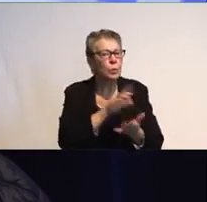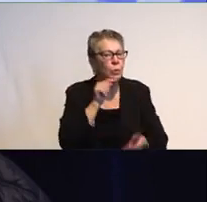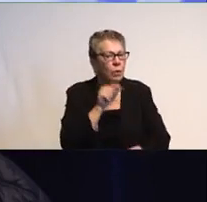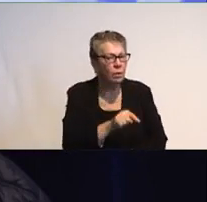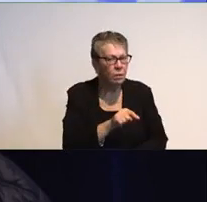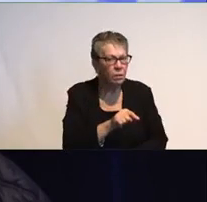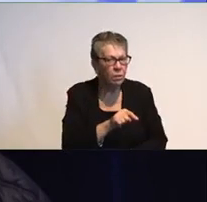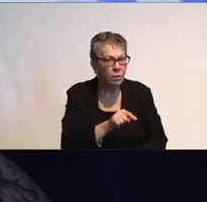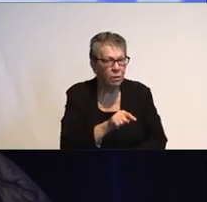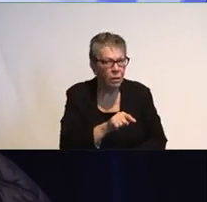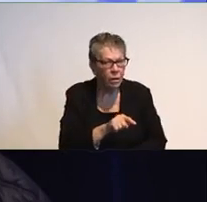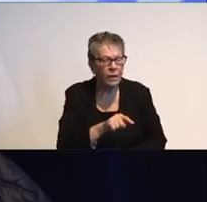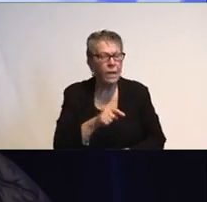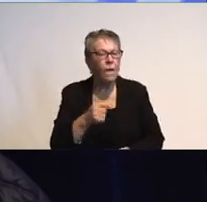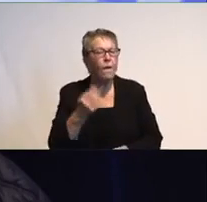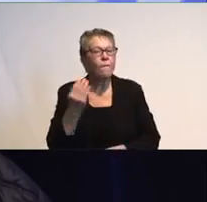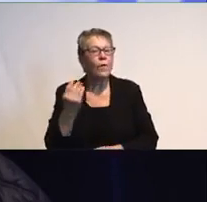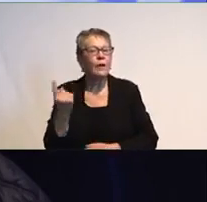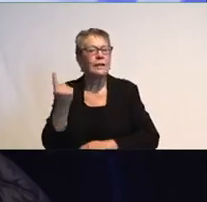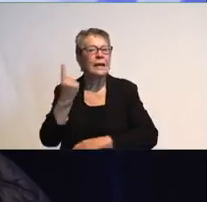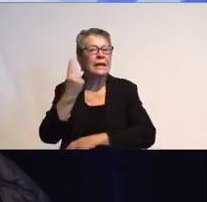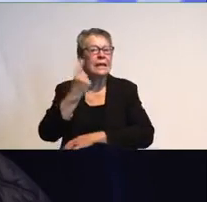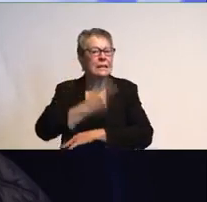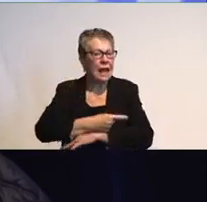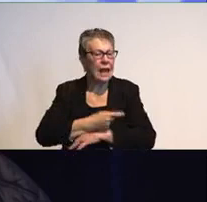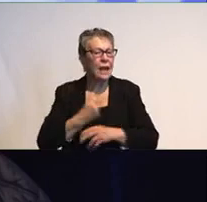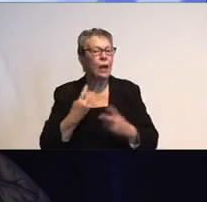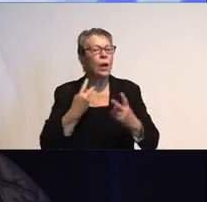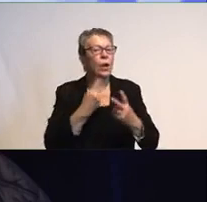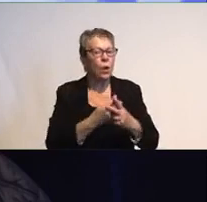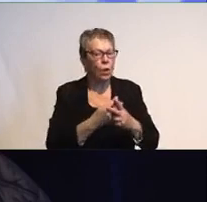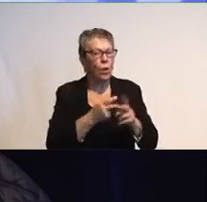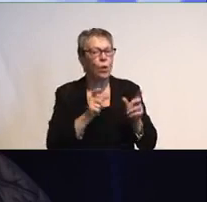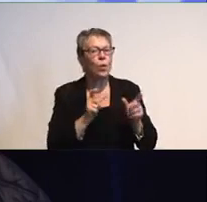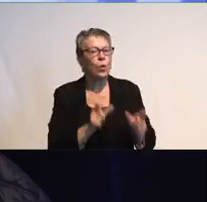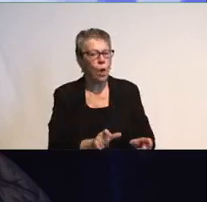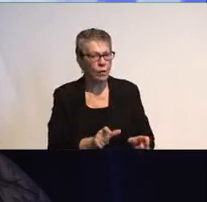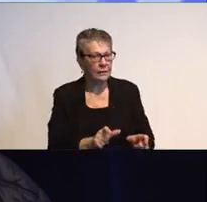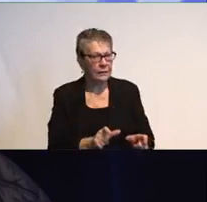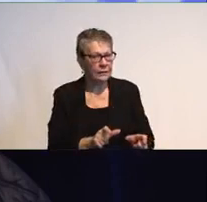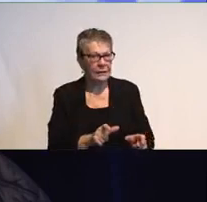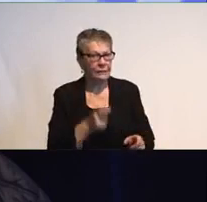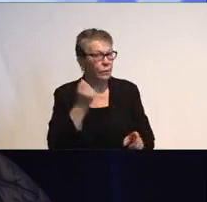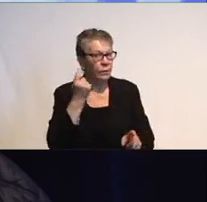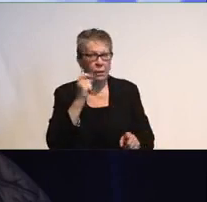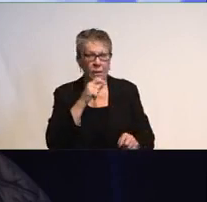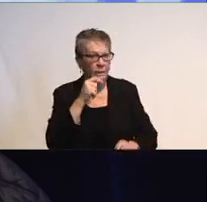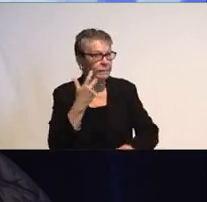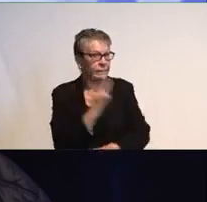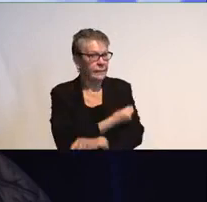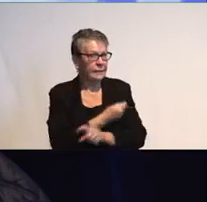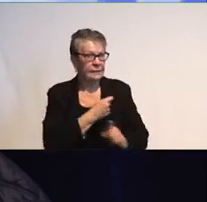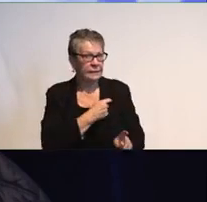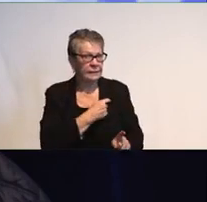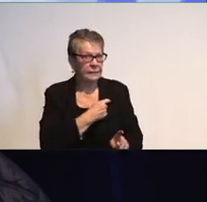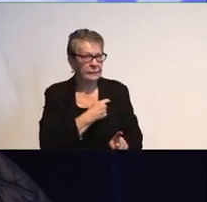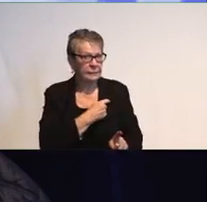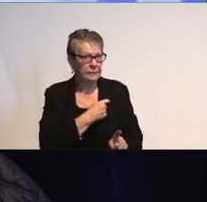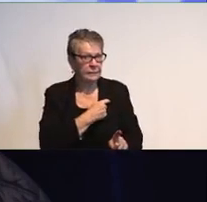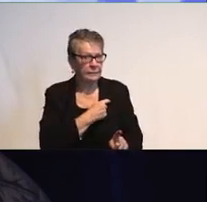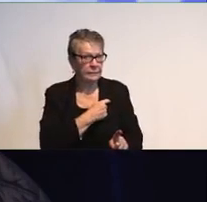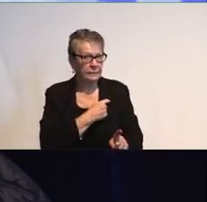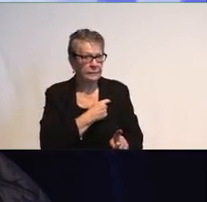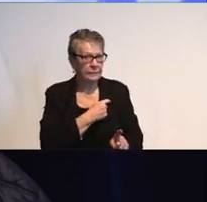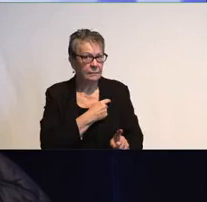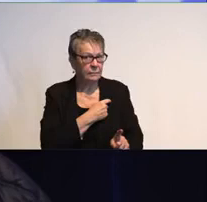of 14 days for unvaccinated individuals who have been in close contact with someone who tested